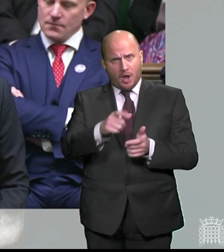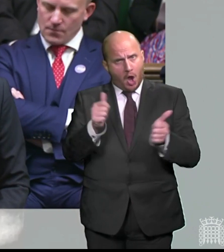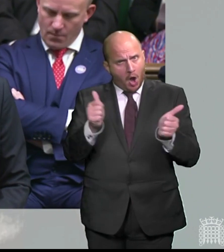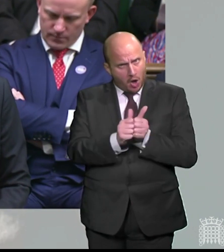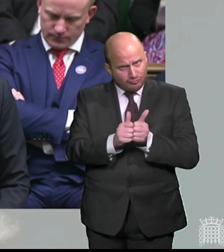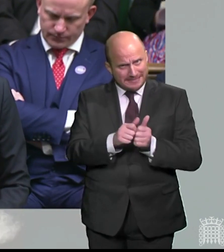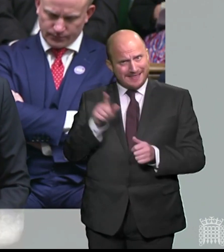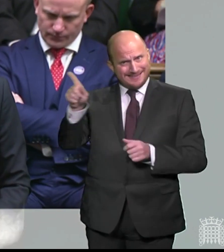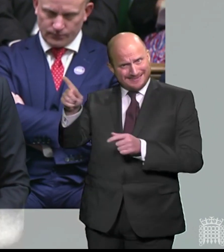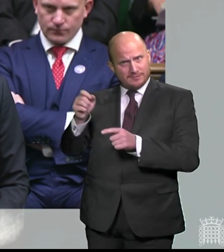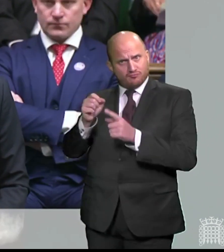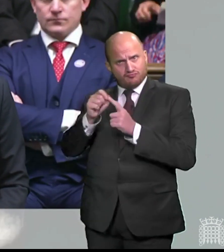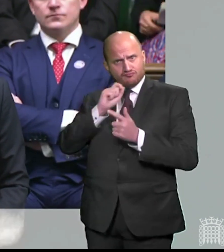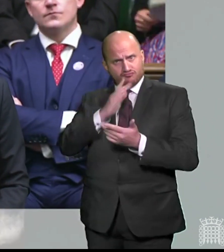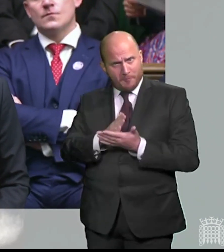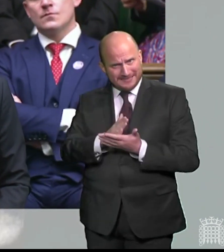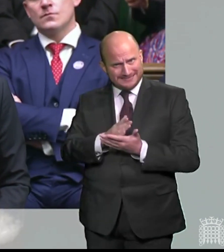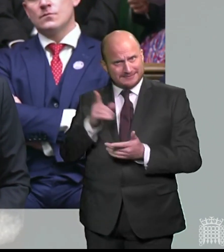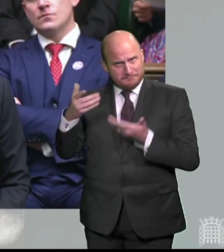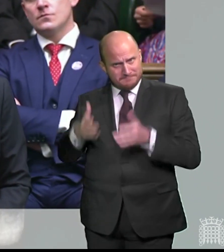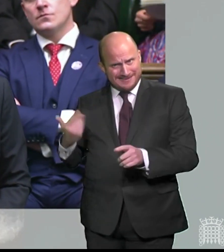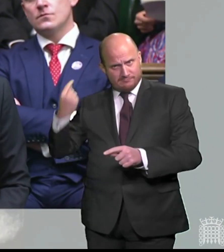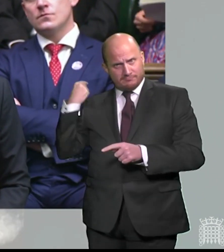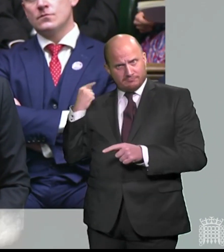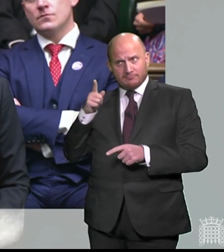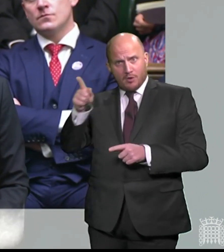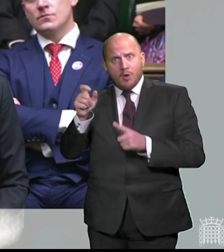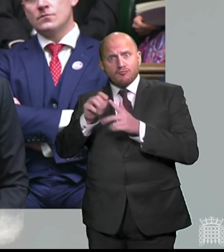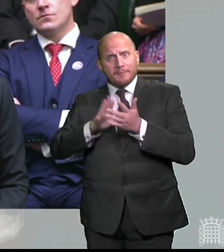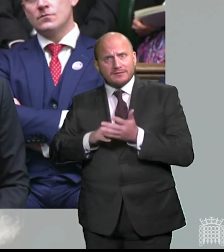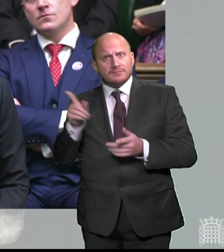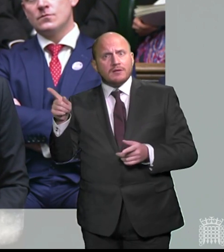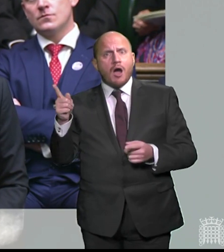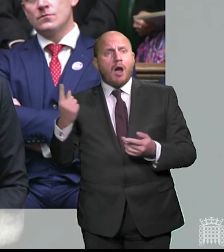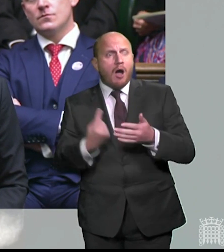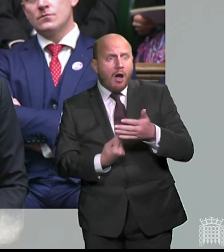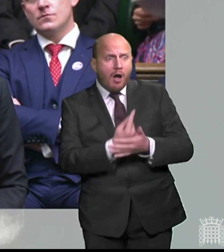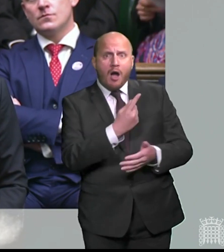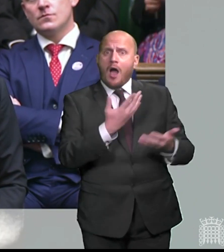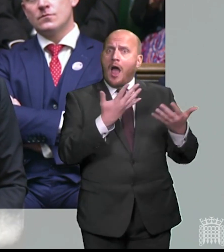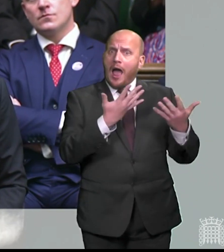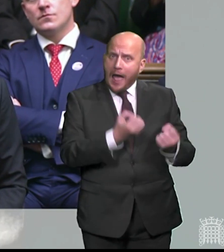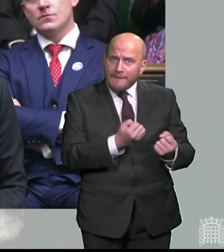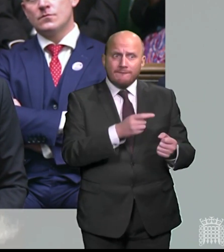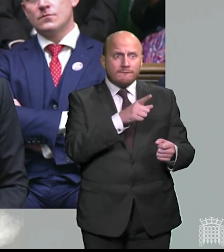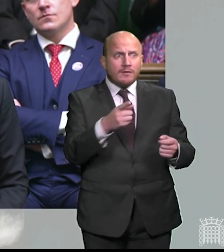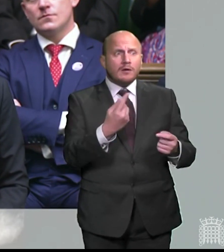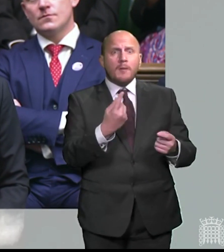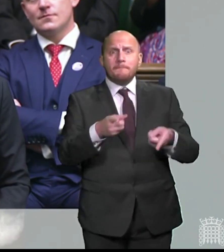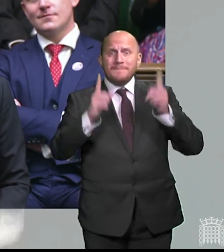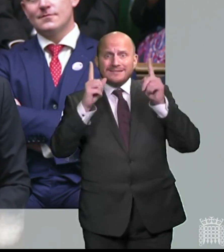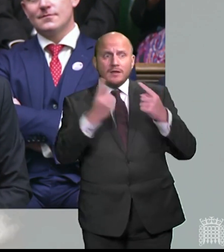promise, the Prime Minister should ensure that no minister who has a complaint of bullying upheld against